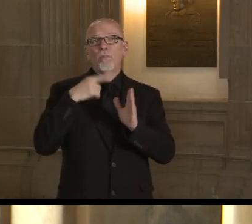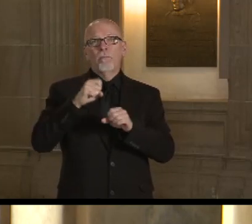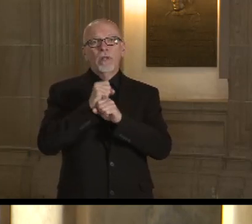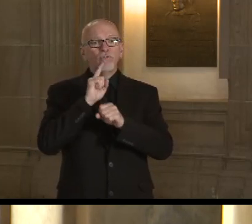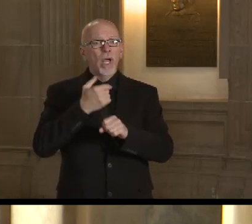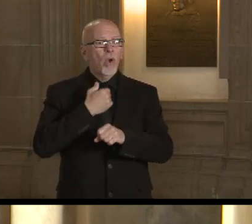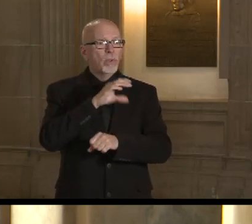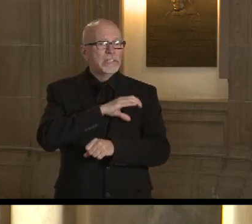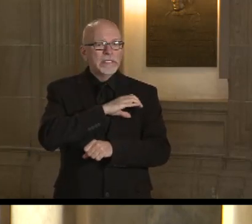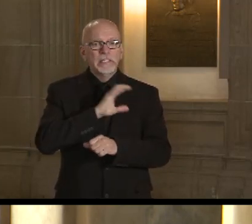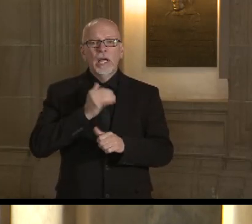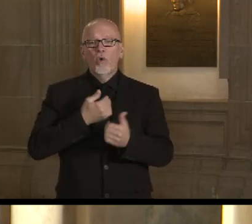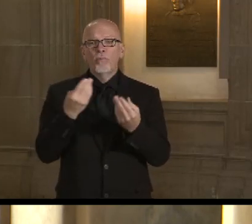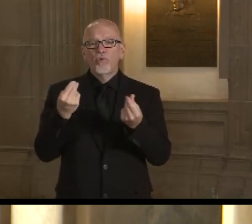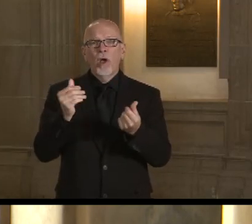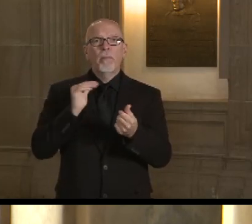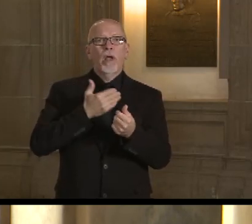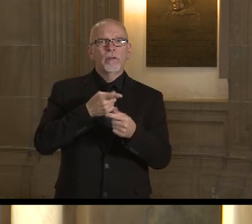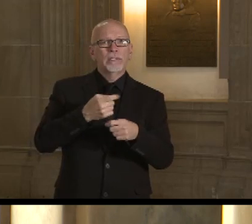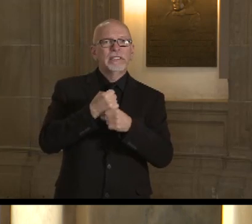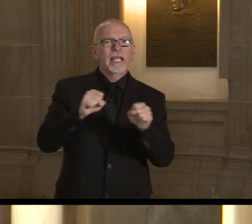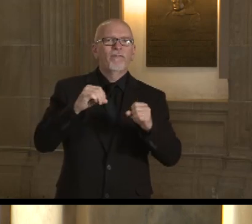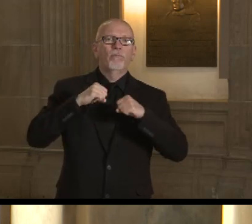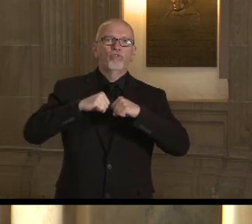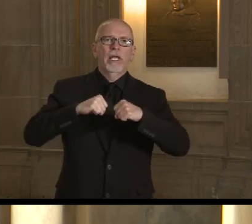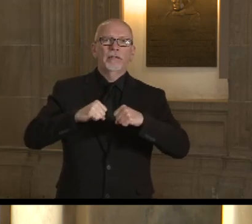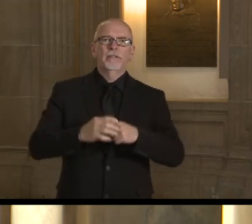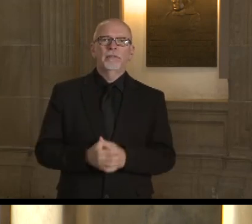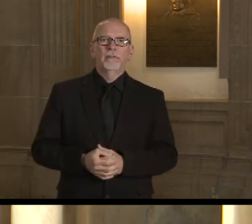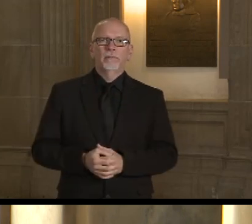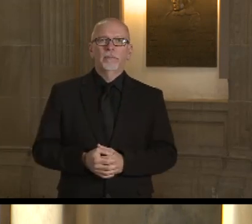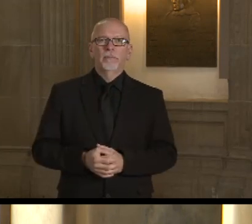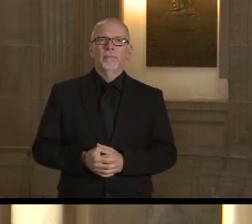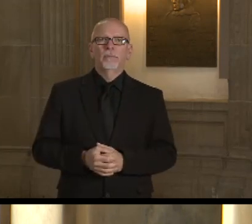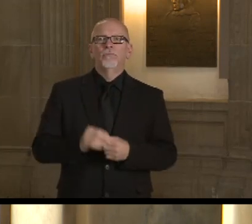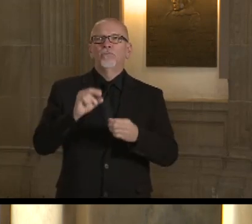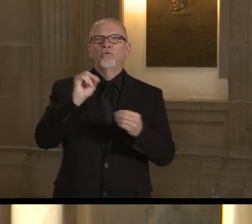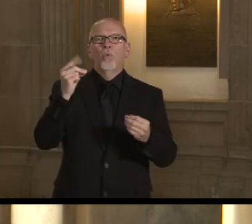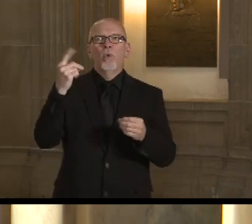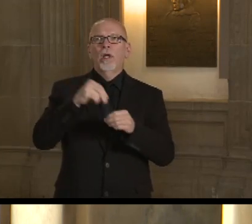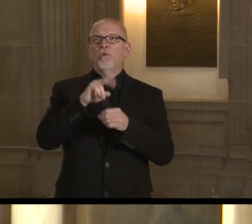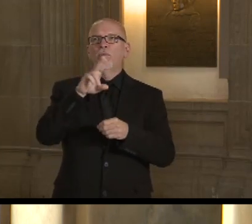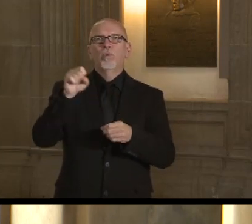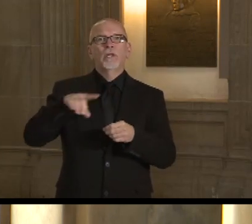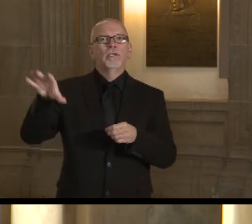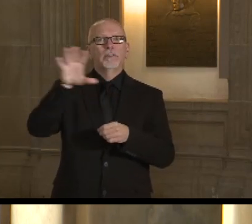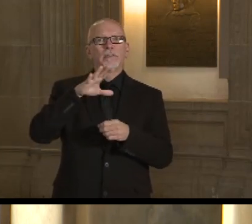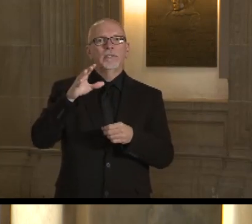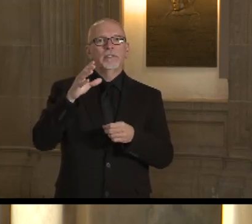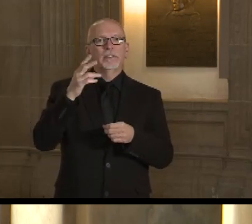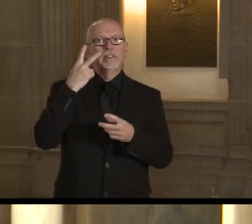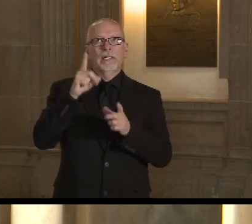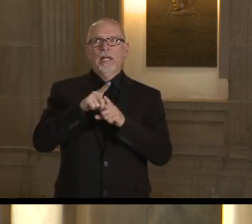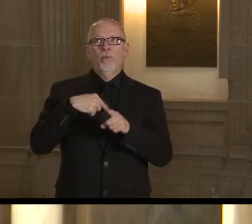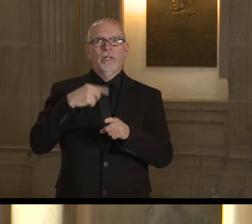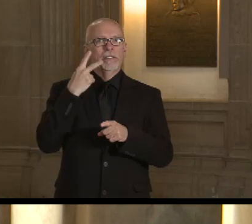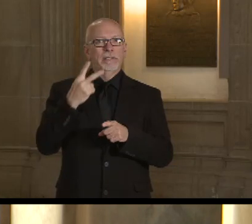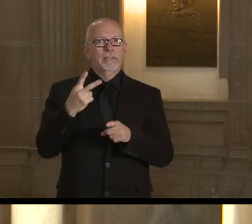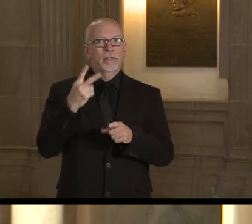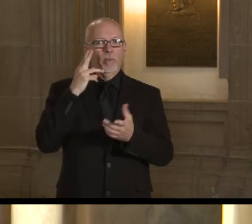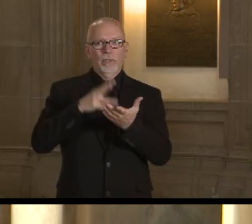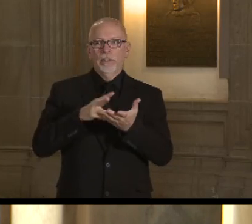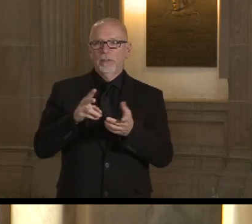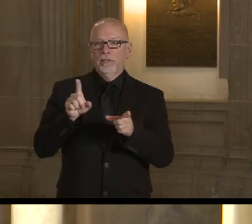property are safe and protected. No one in the country has seen on a scale like we find ourselves